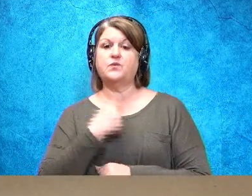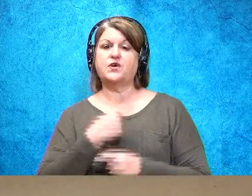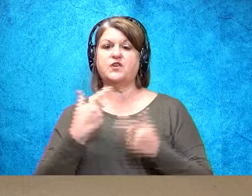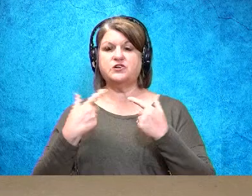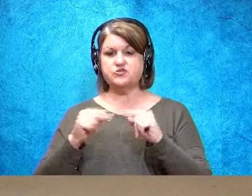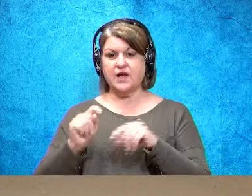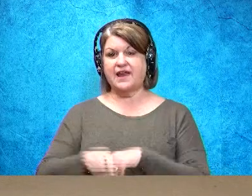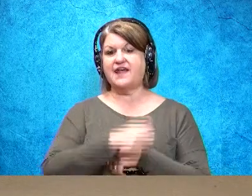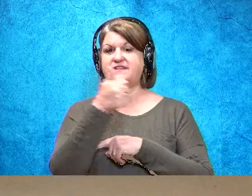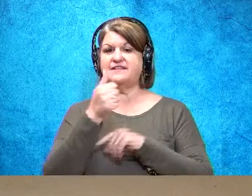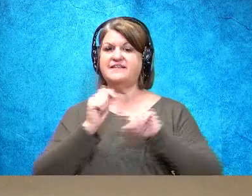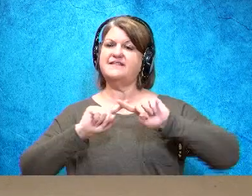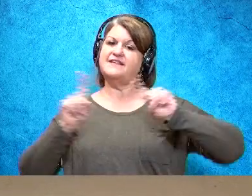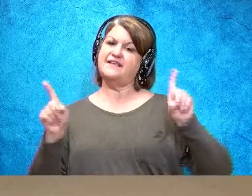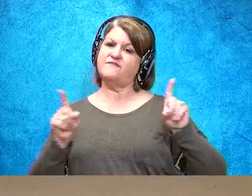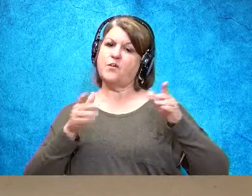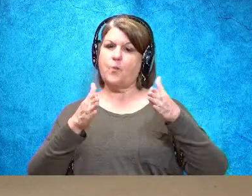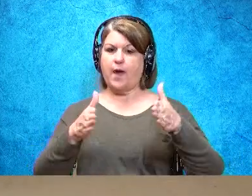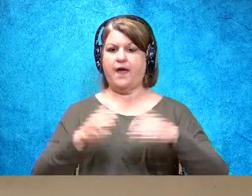it another way.